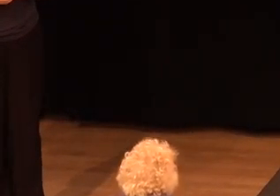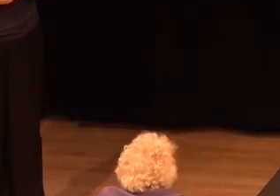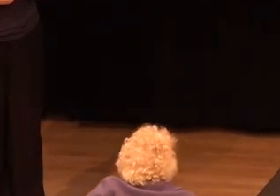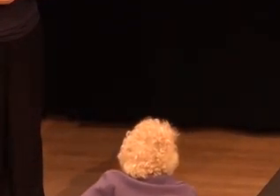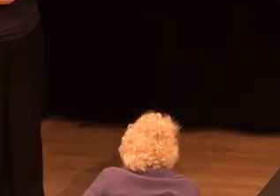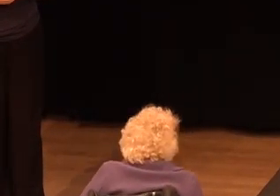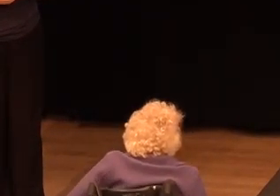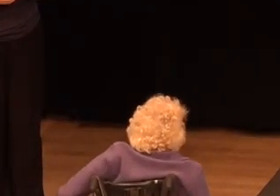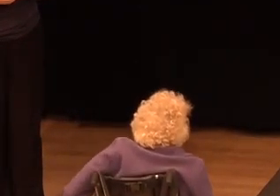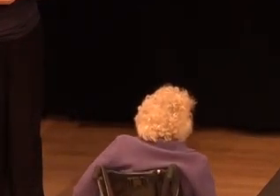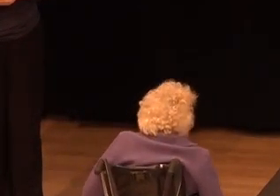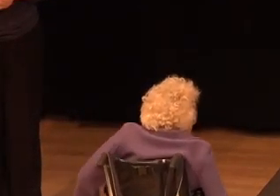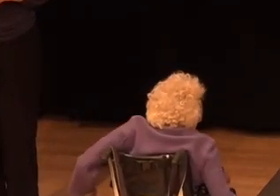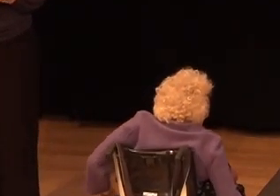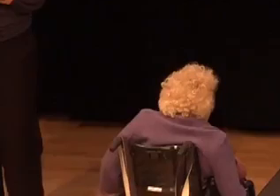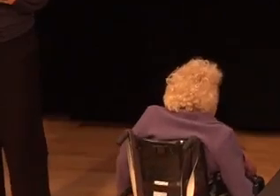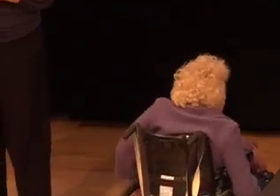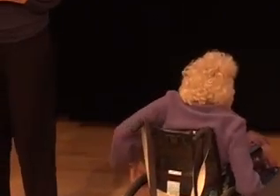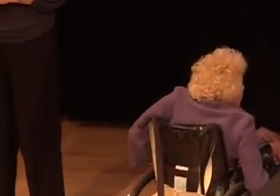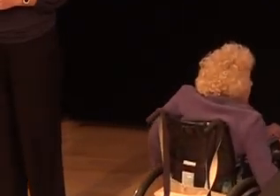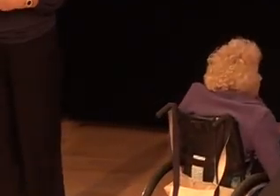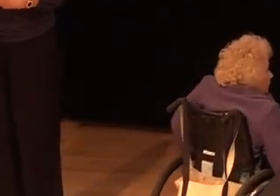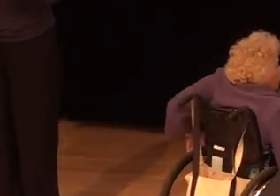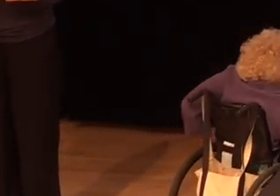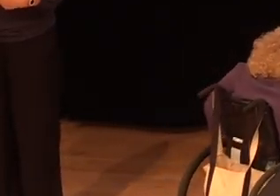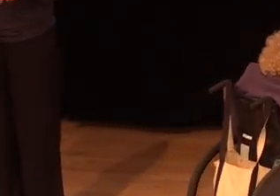I'm just going to say, Sarah, sit next to me, please.